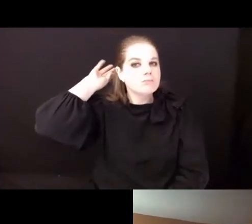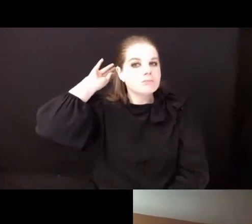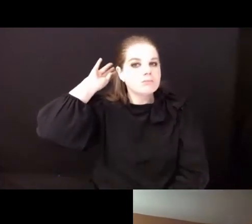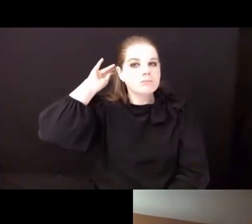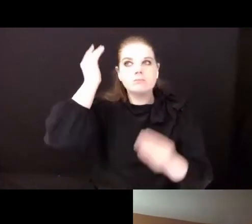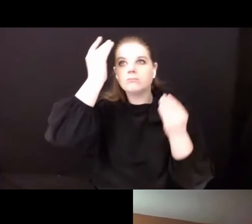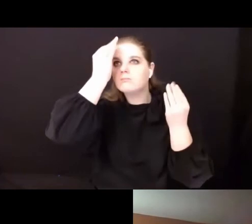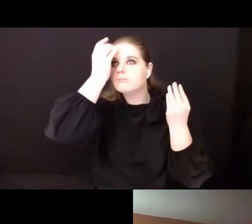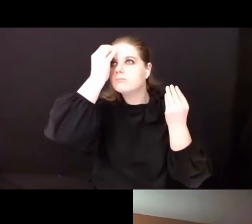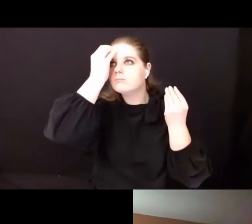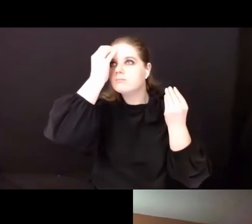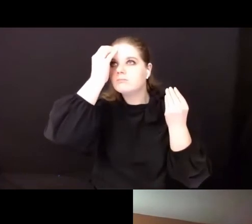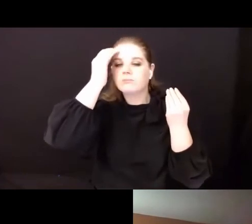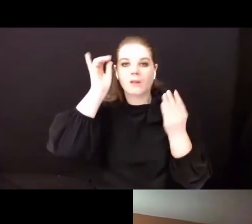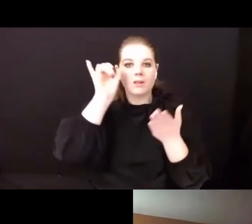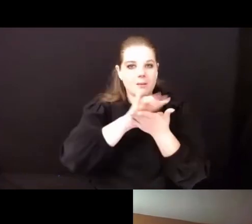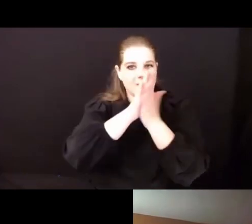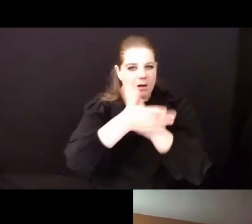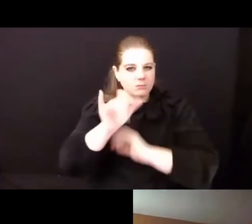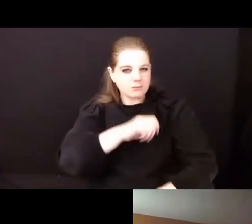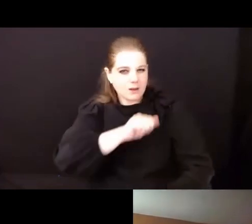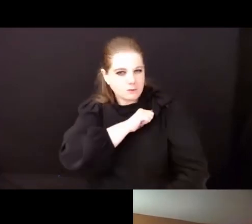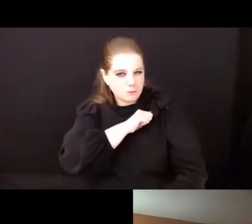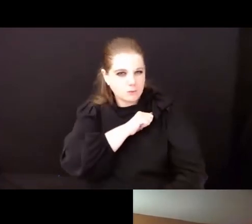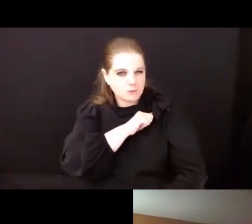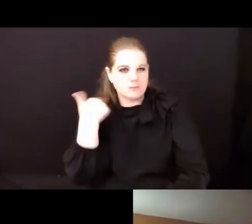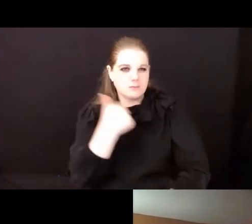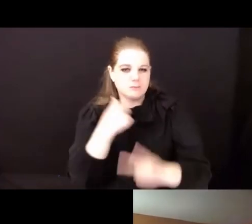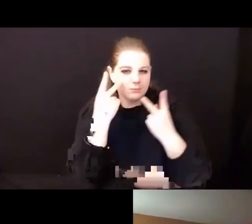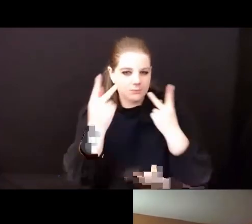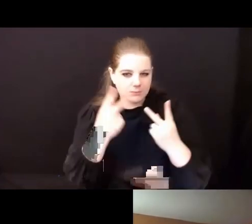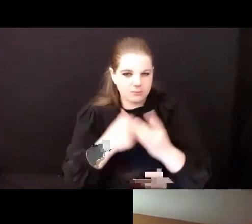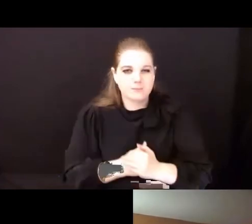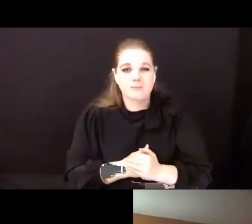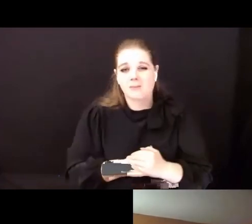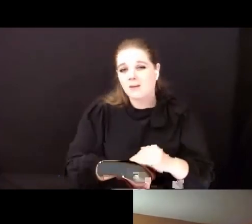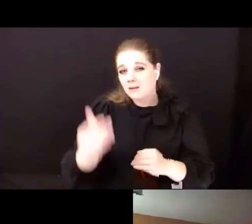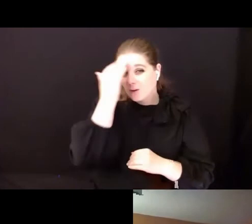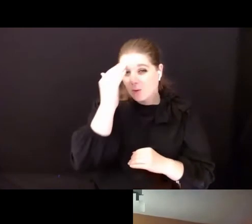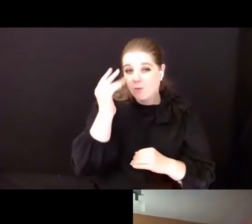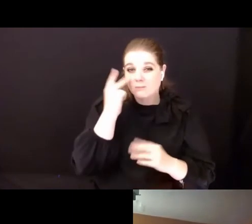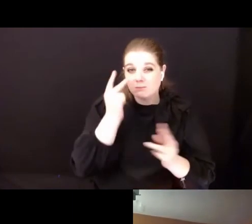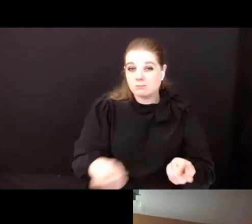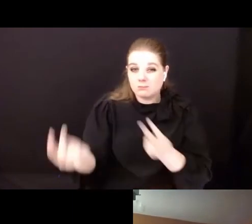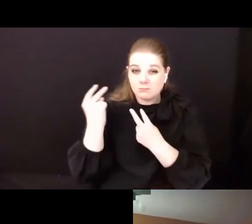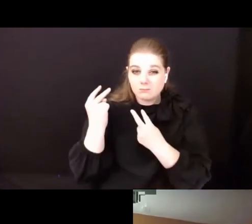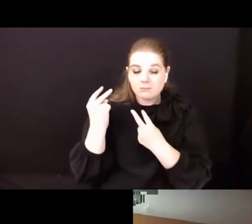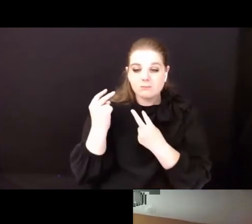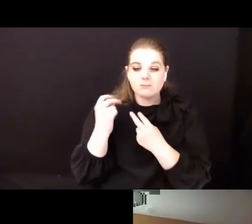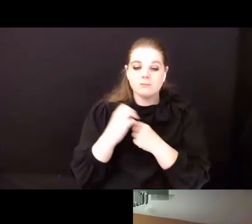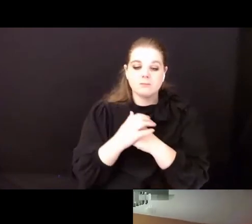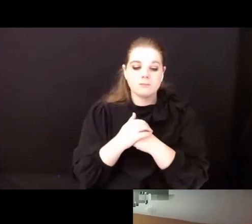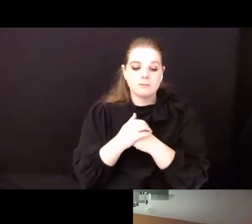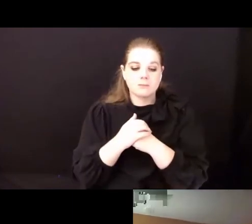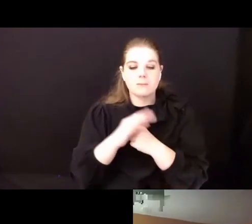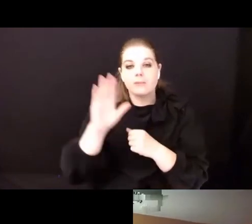of the attitude comes from. And even if you look back at your, like when